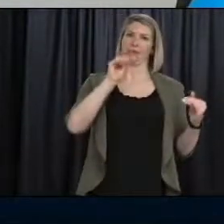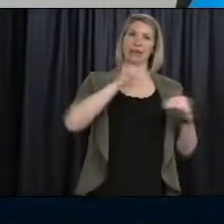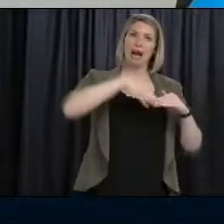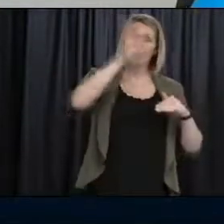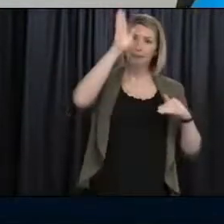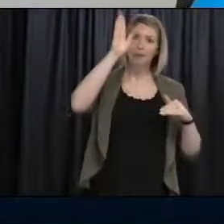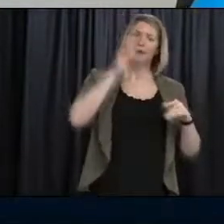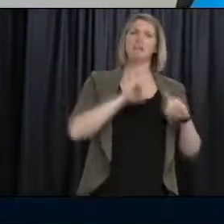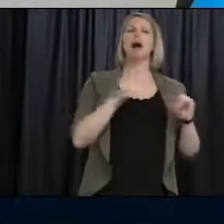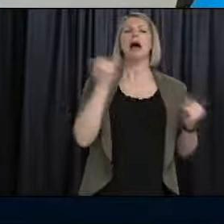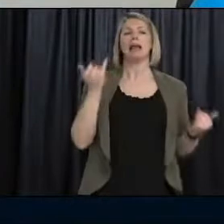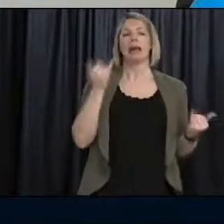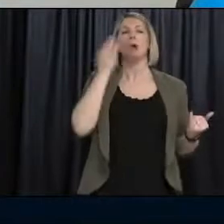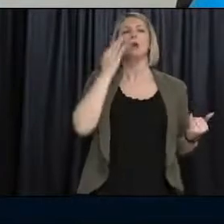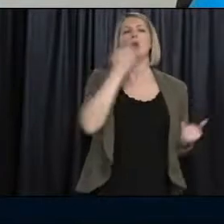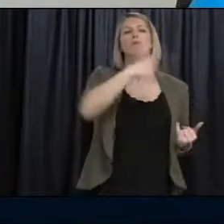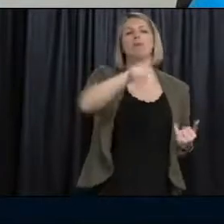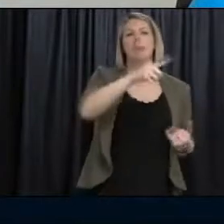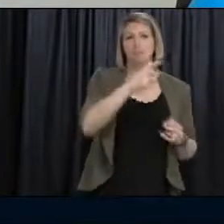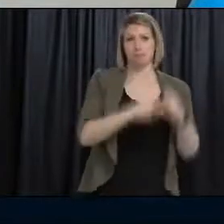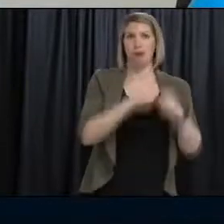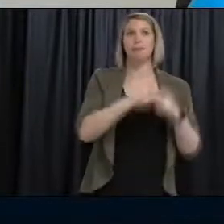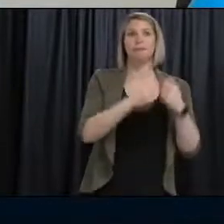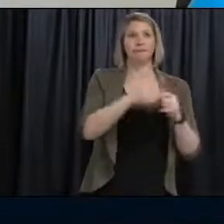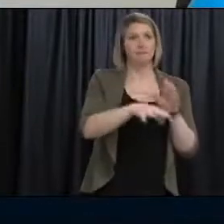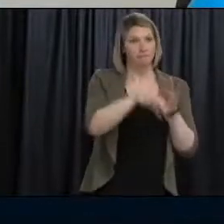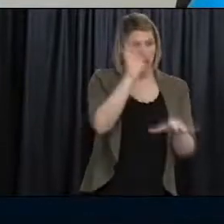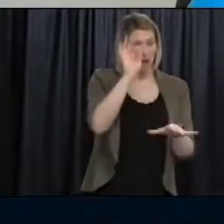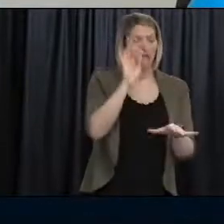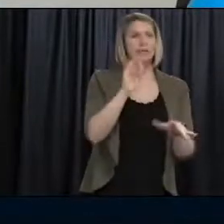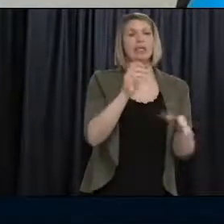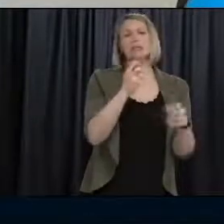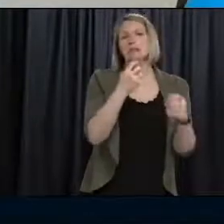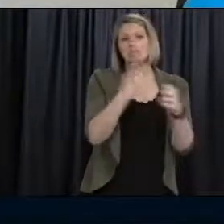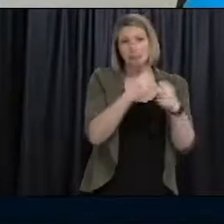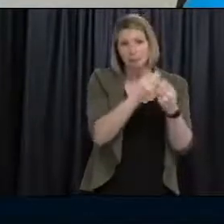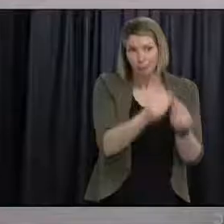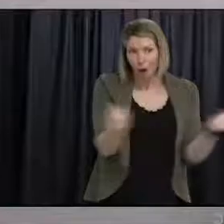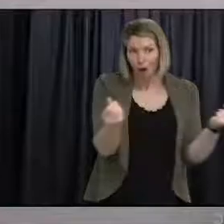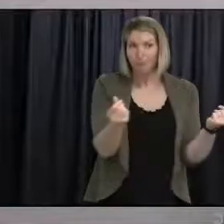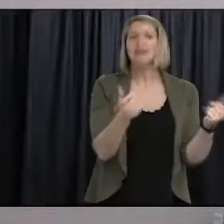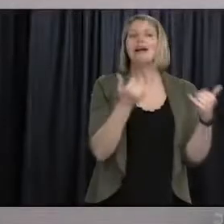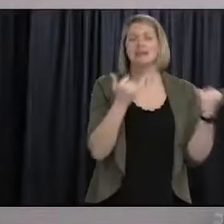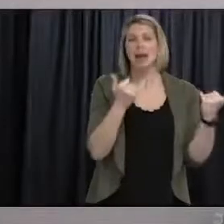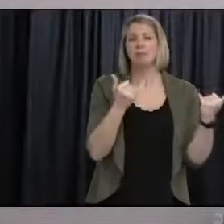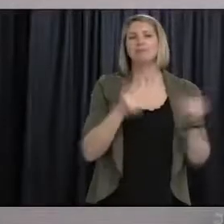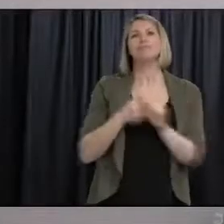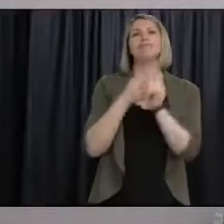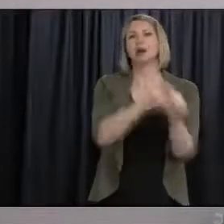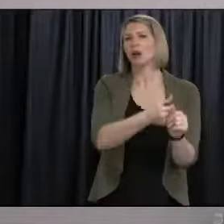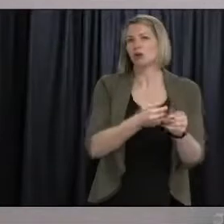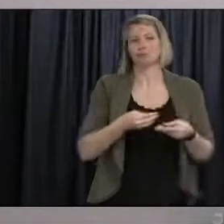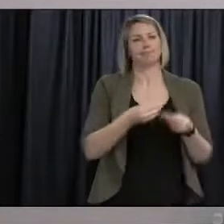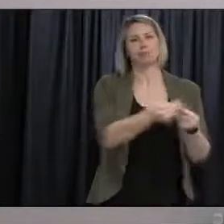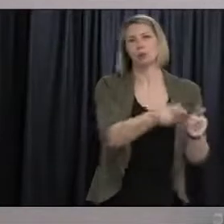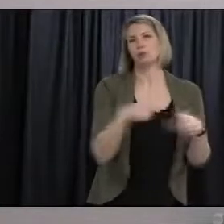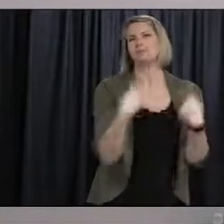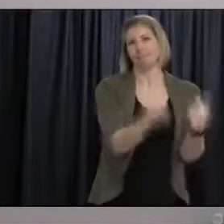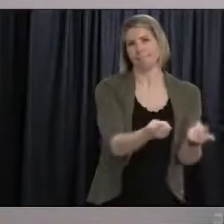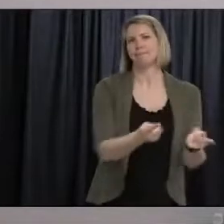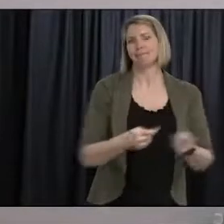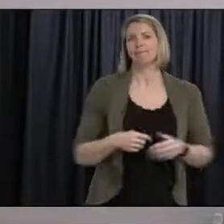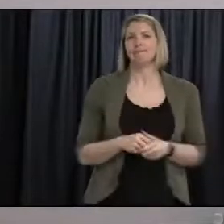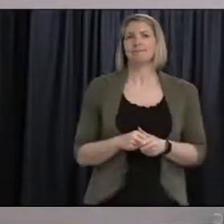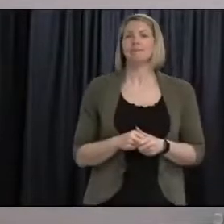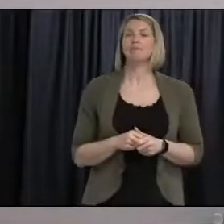they have a solution and they're working through it. Thank you. I will now go back through each reporter to see if you have one